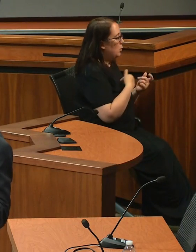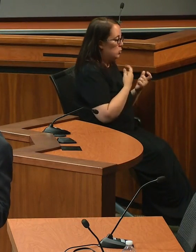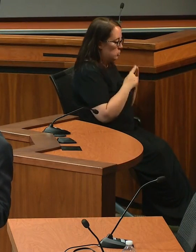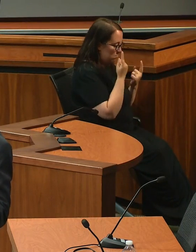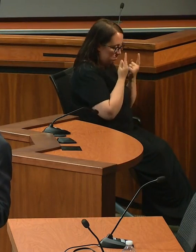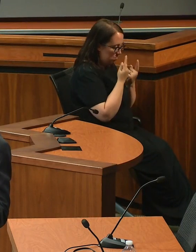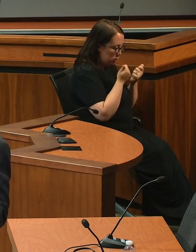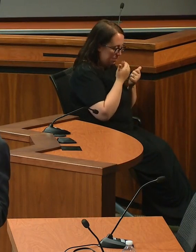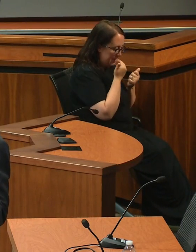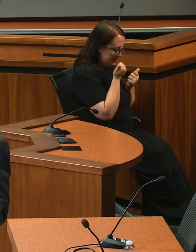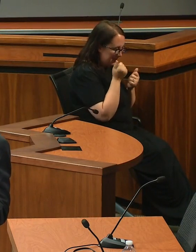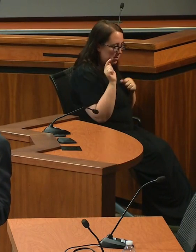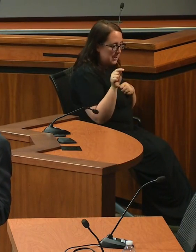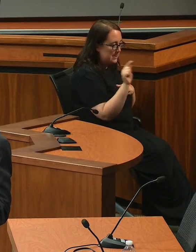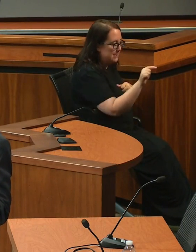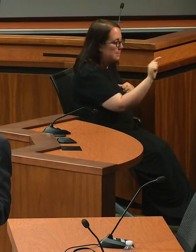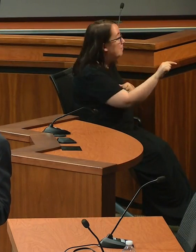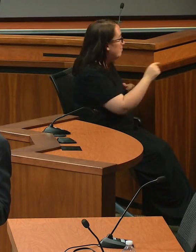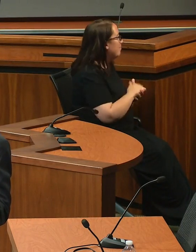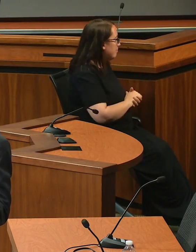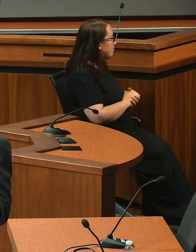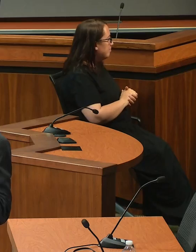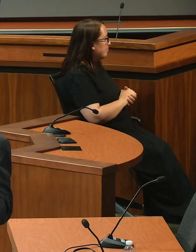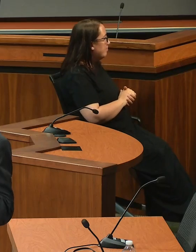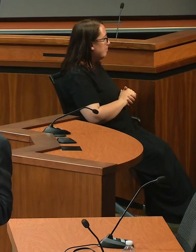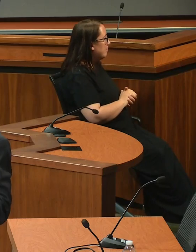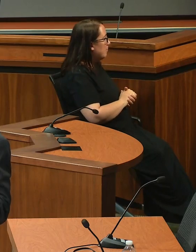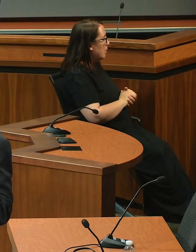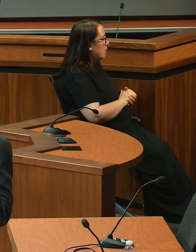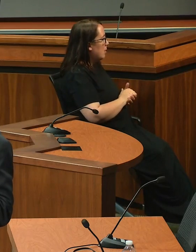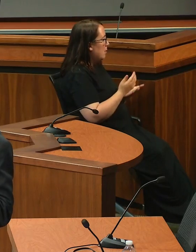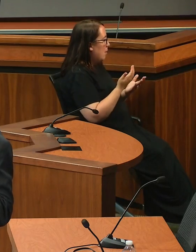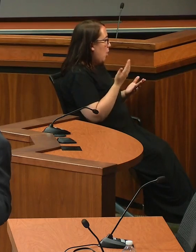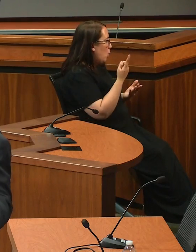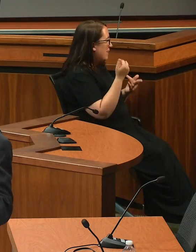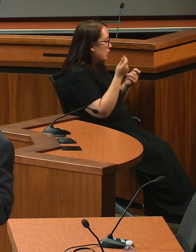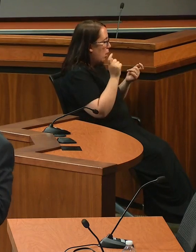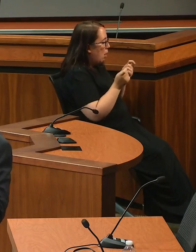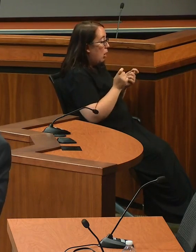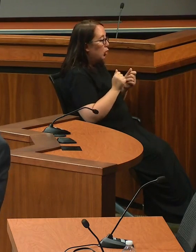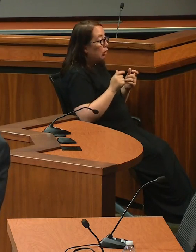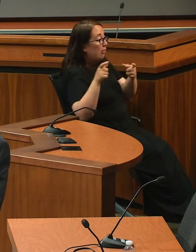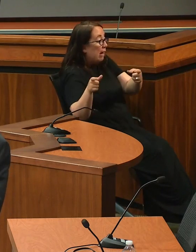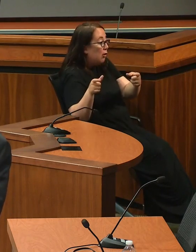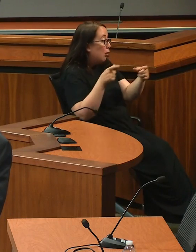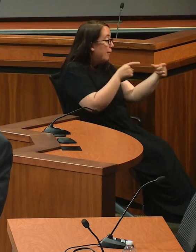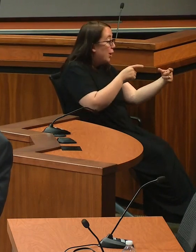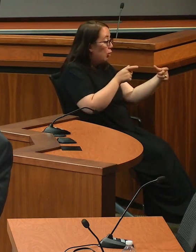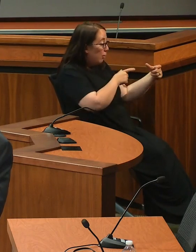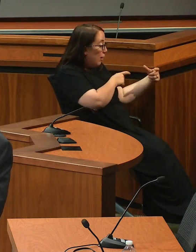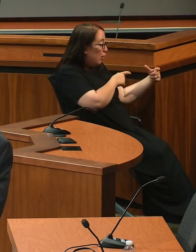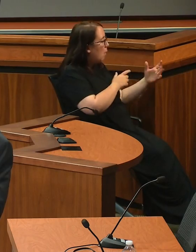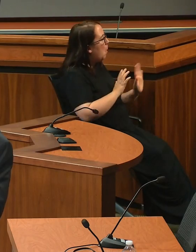on the most effective ones. I mean, there are always infinite permutations of putting storage here, there, and everywhere. And